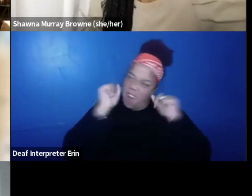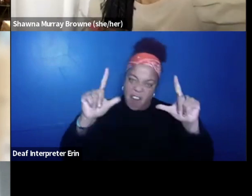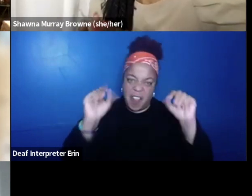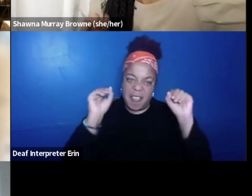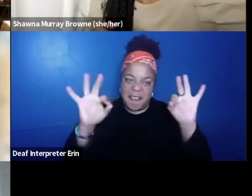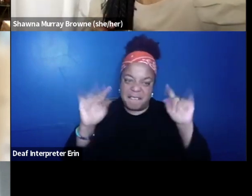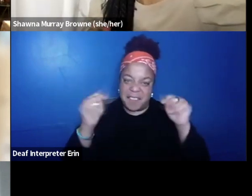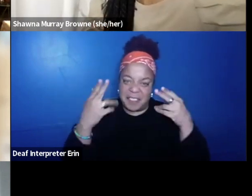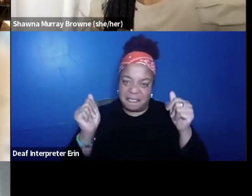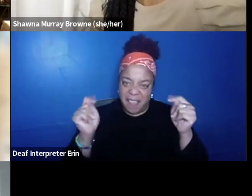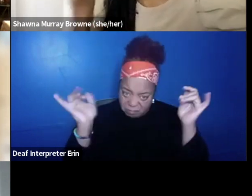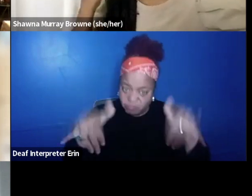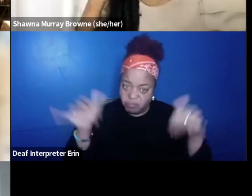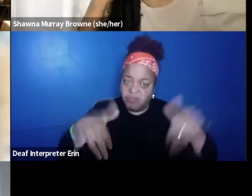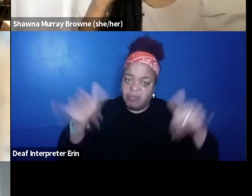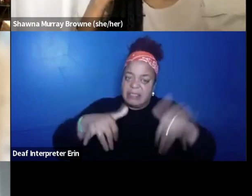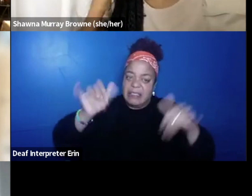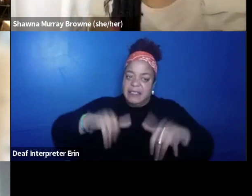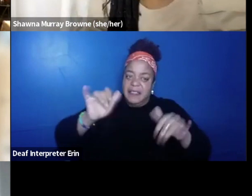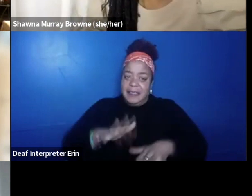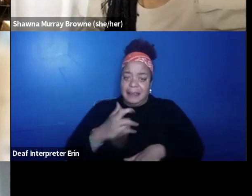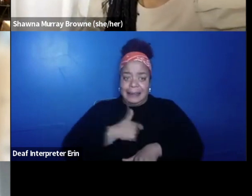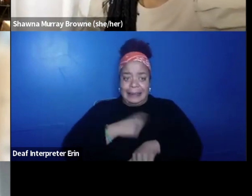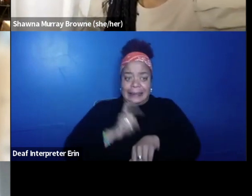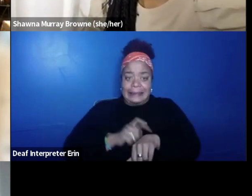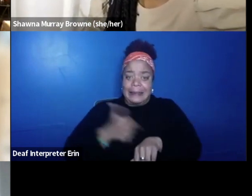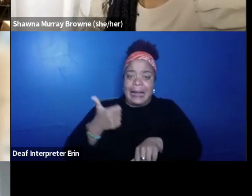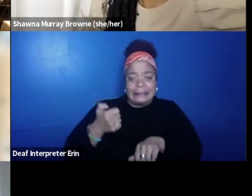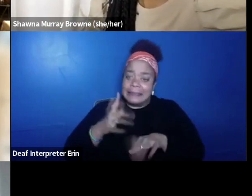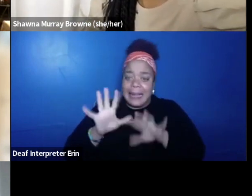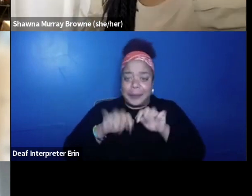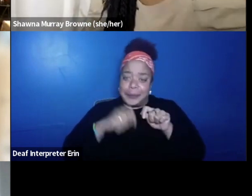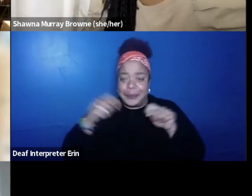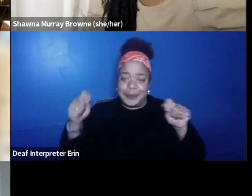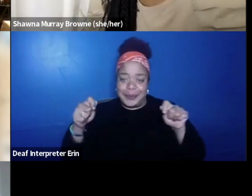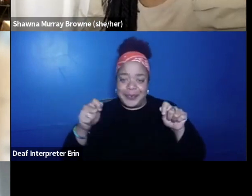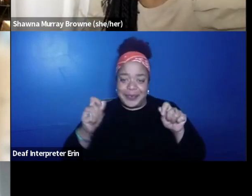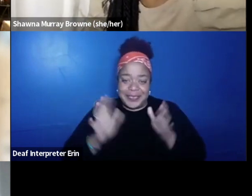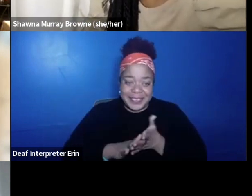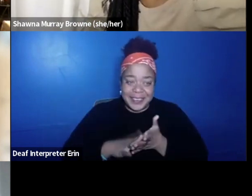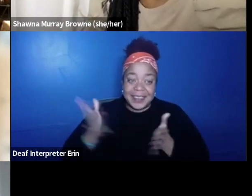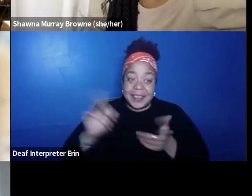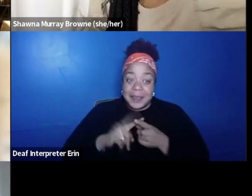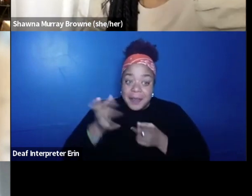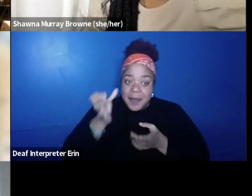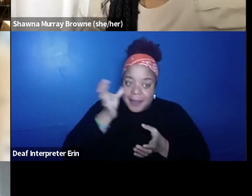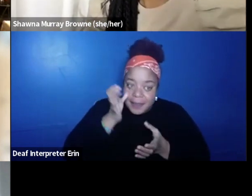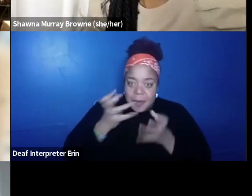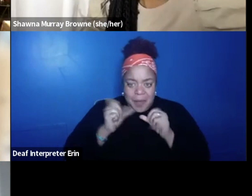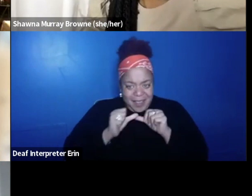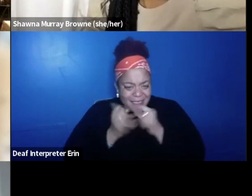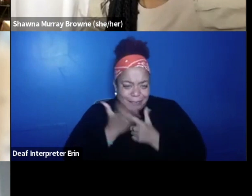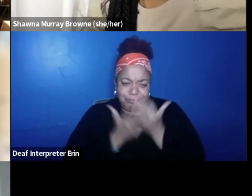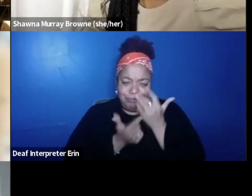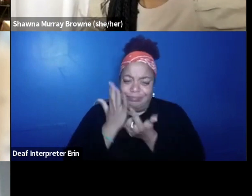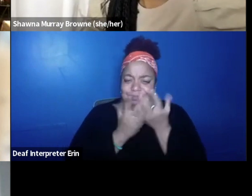to call time. There's so much more I want to hear and want us to talk about. And I also want to